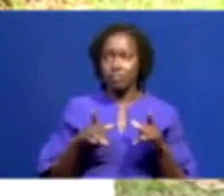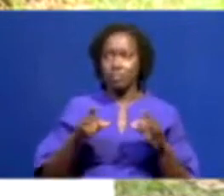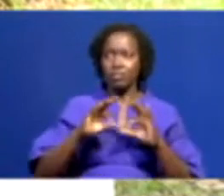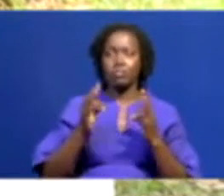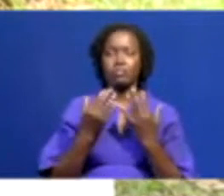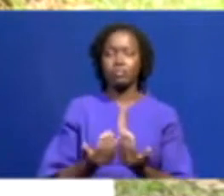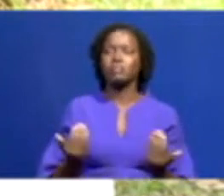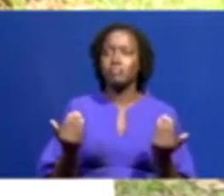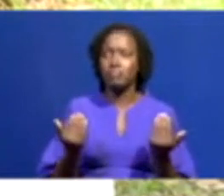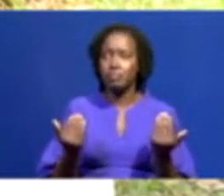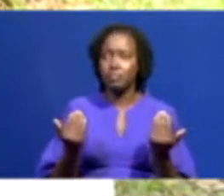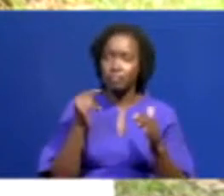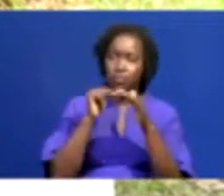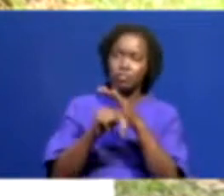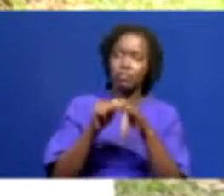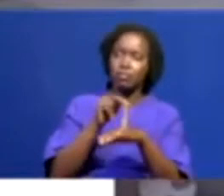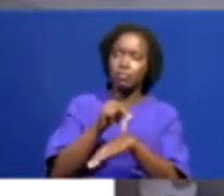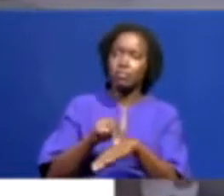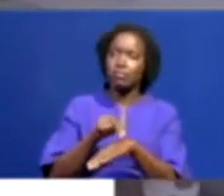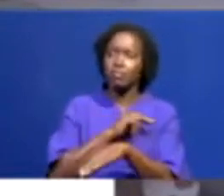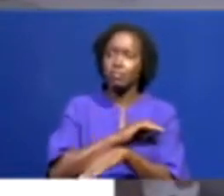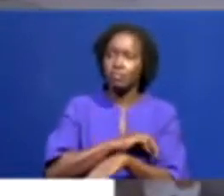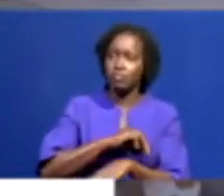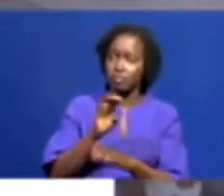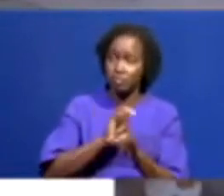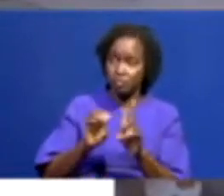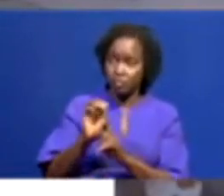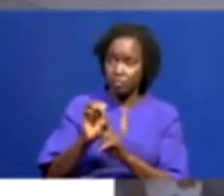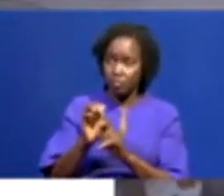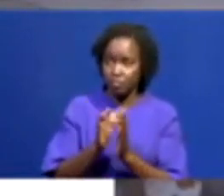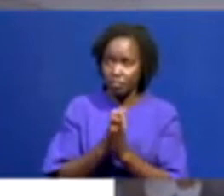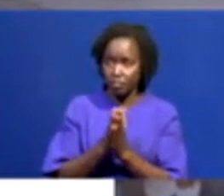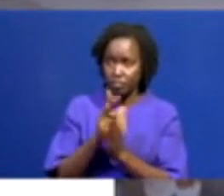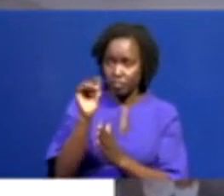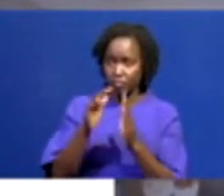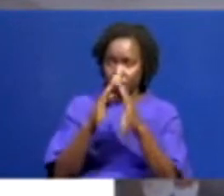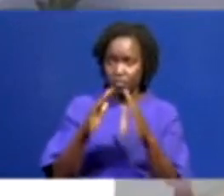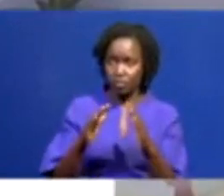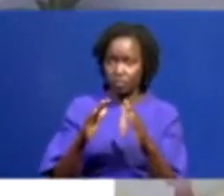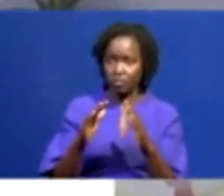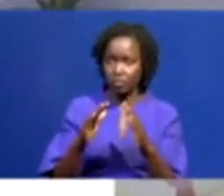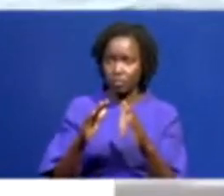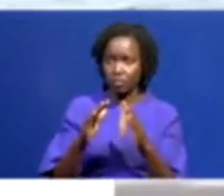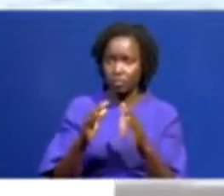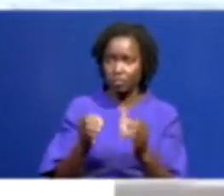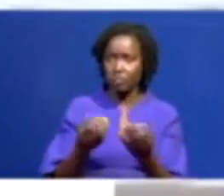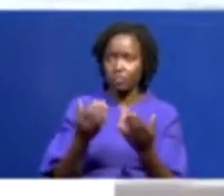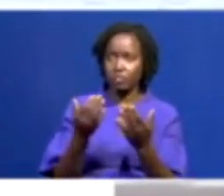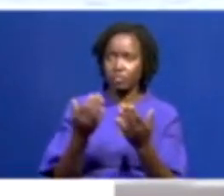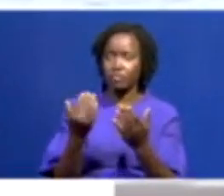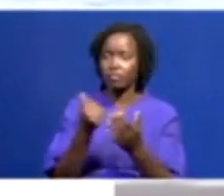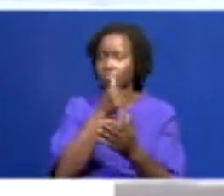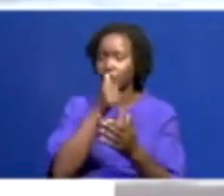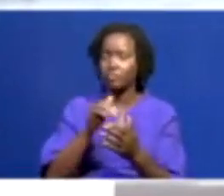their children, and more access to the natural environment. Loki says the uptake of affordable housing has been tremendous in secluded areas